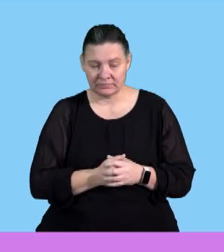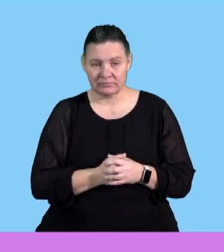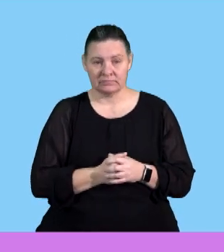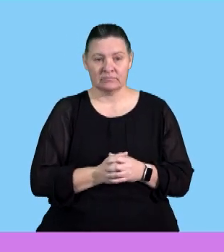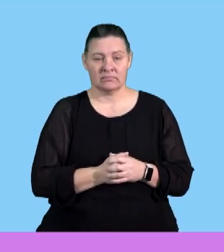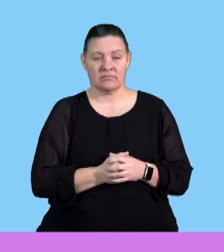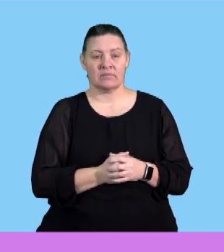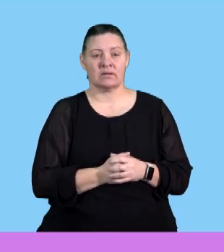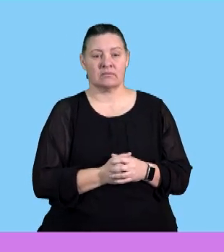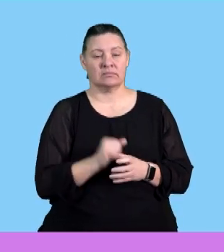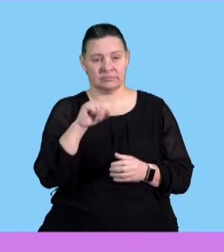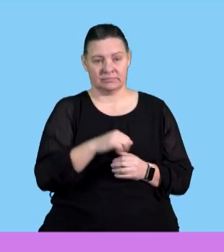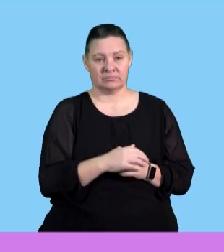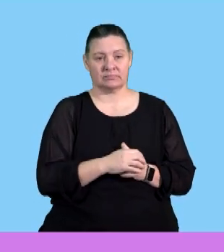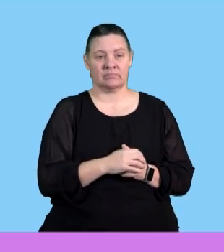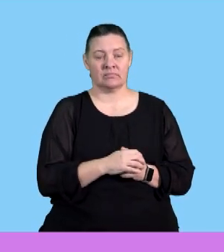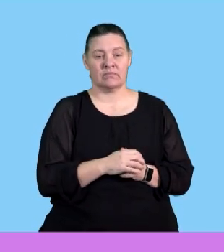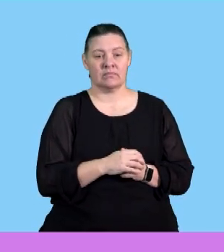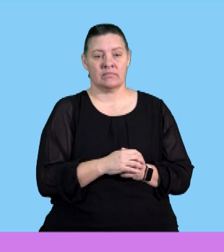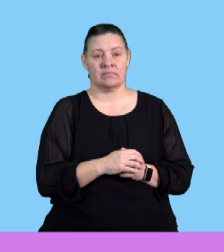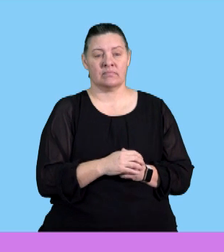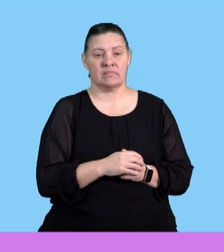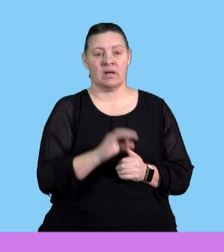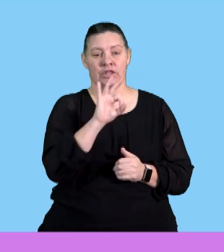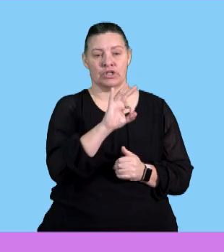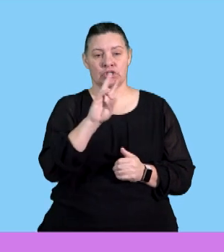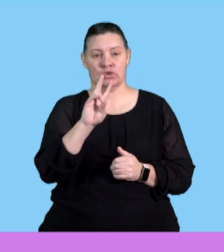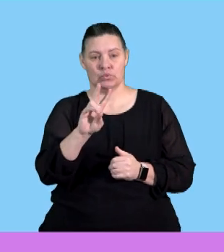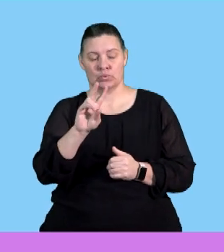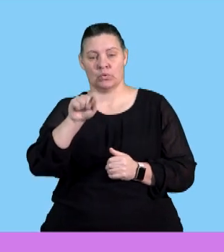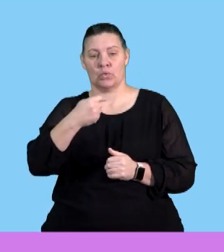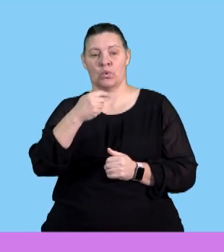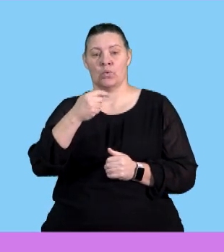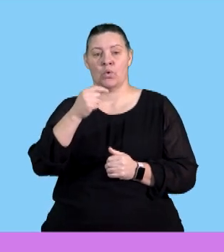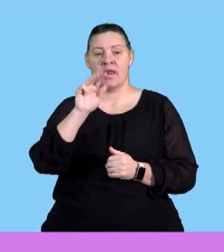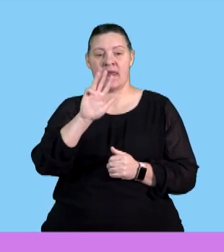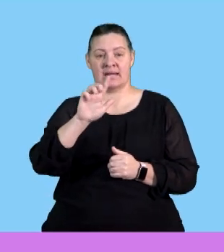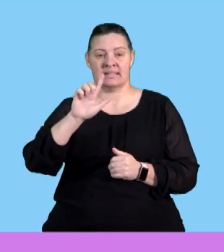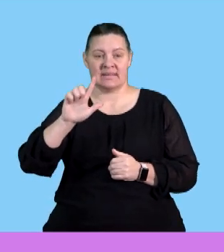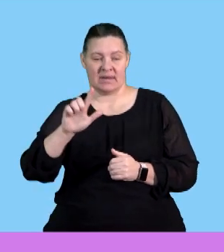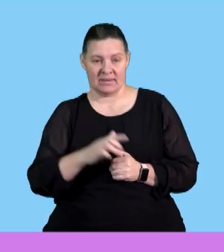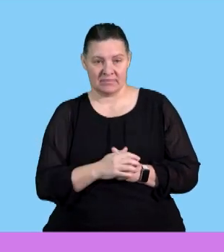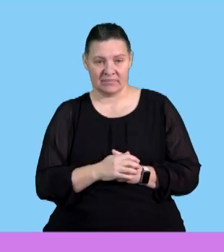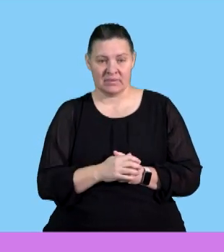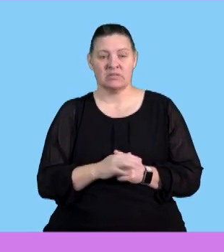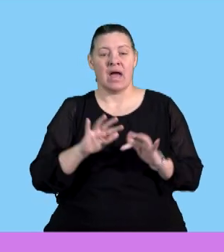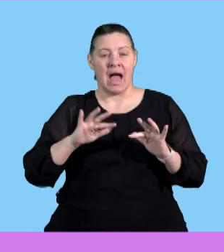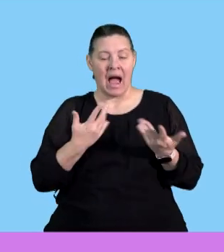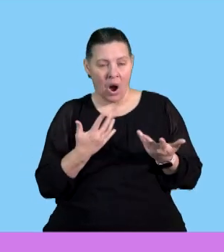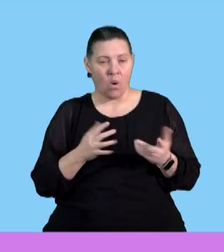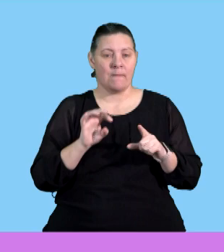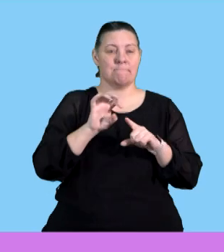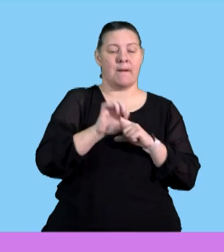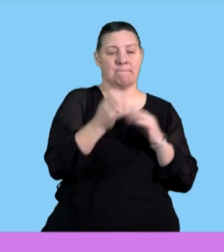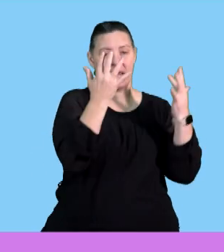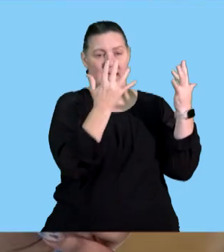the slip. So yes, we get 32 Rand 97. So that's how